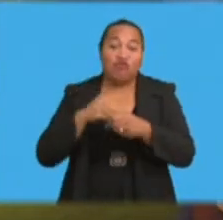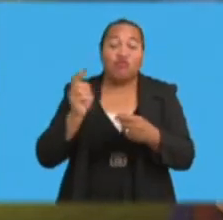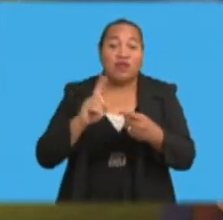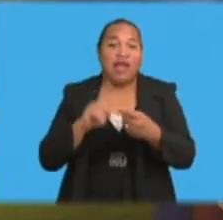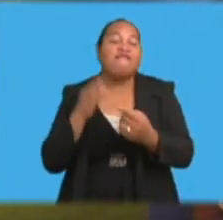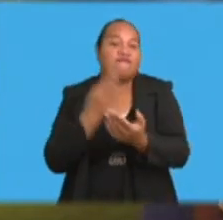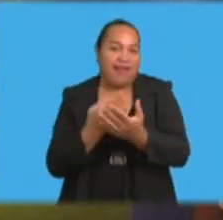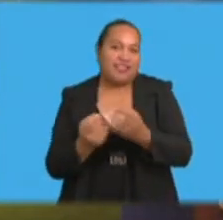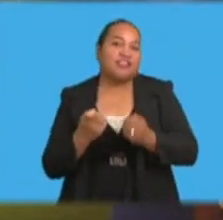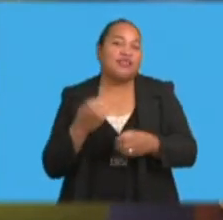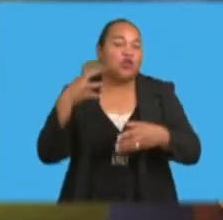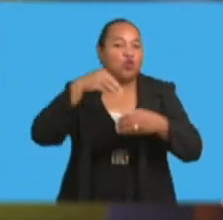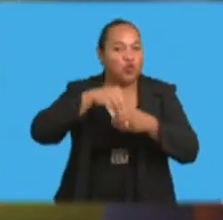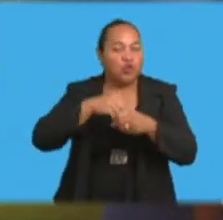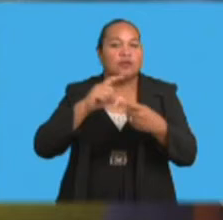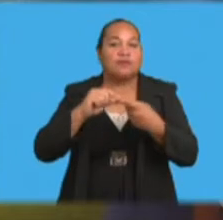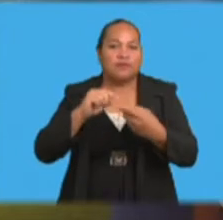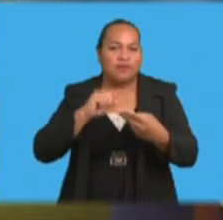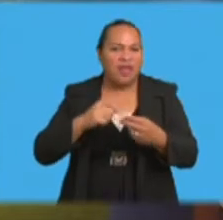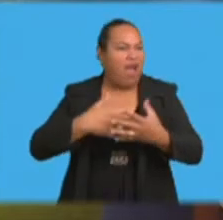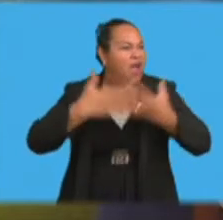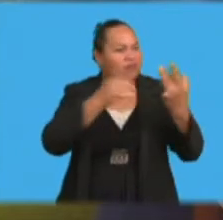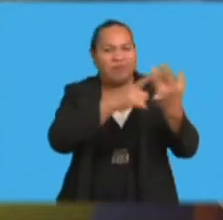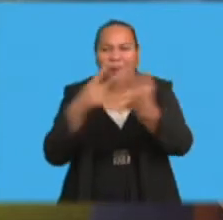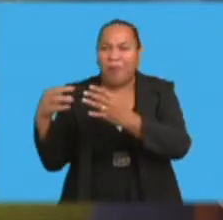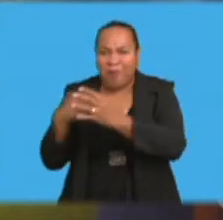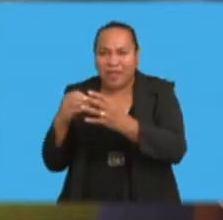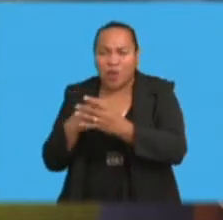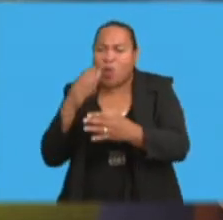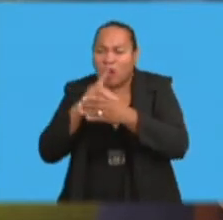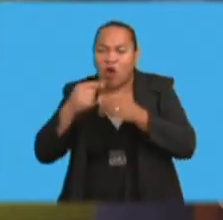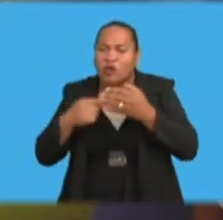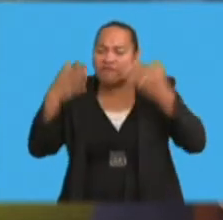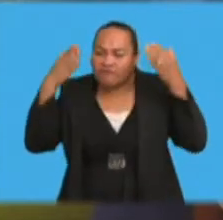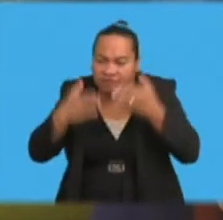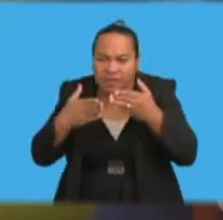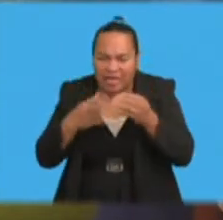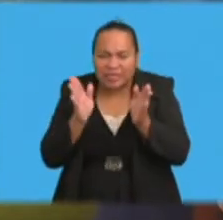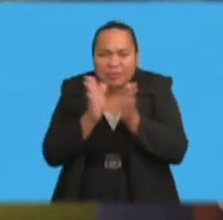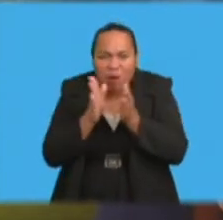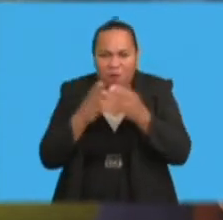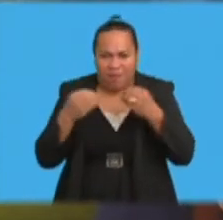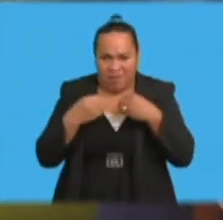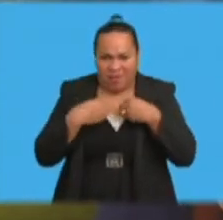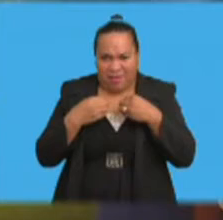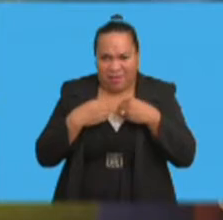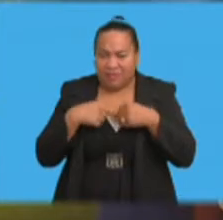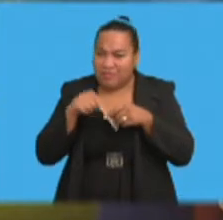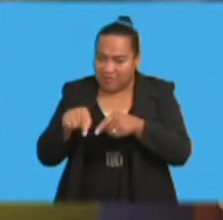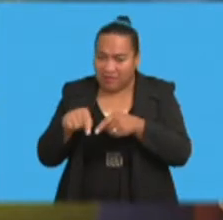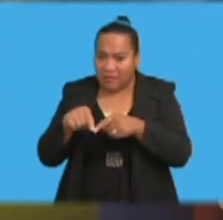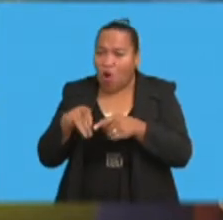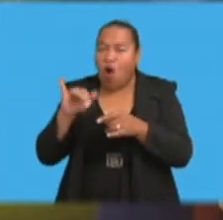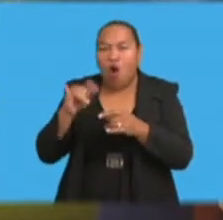inclusion. Madam Speaker, while a large part of the bank's financial inclusion work initially focused on microfinance, small and medium enterprises,